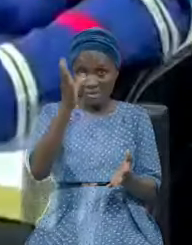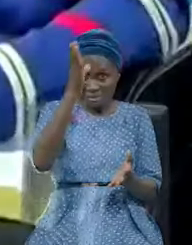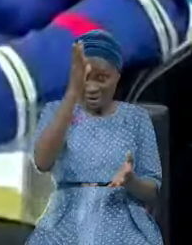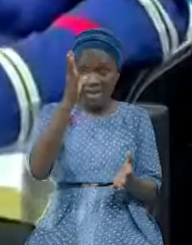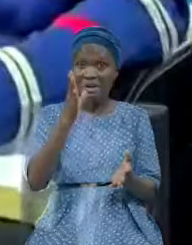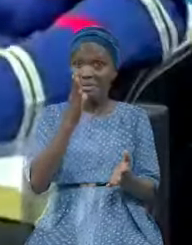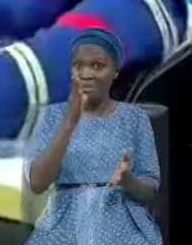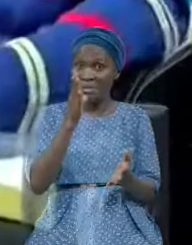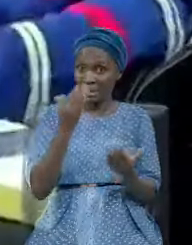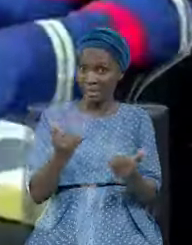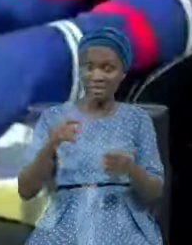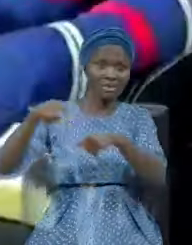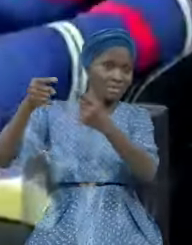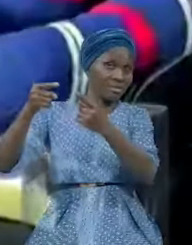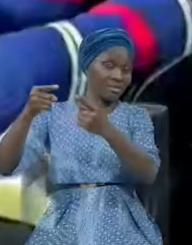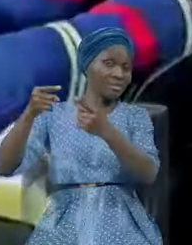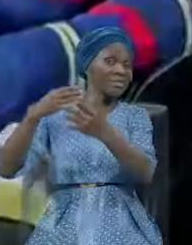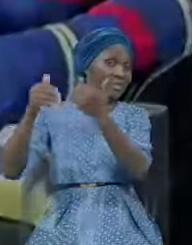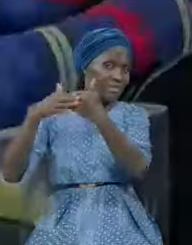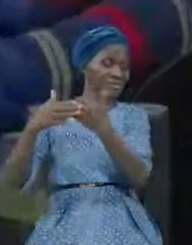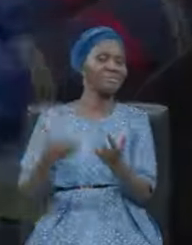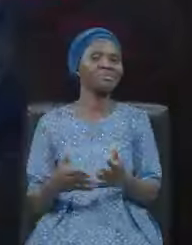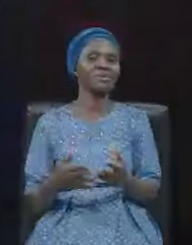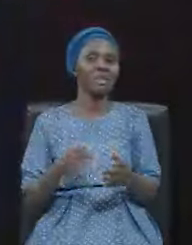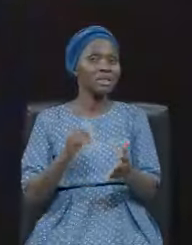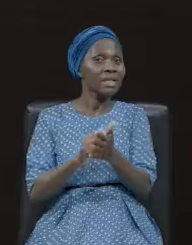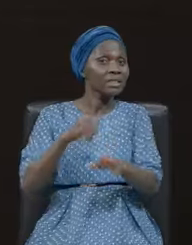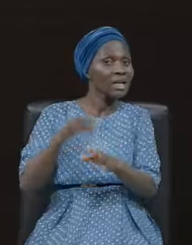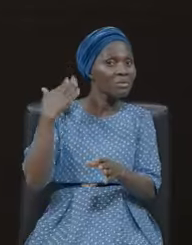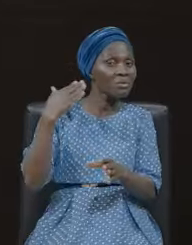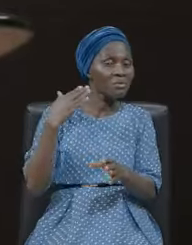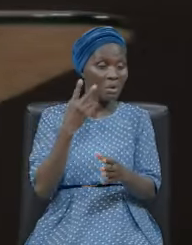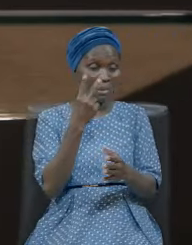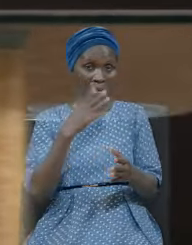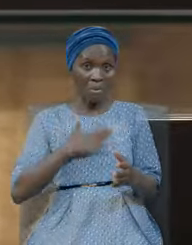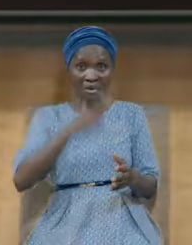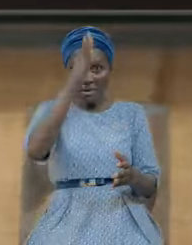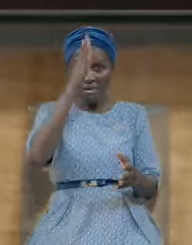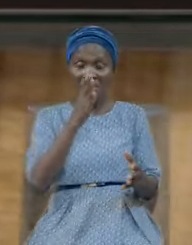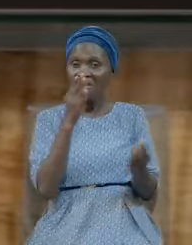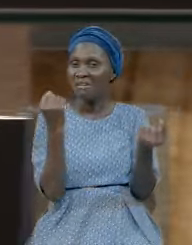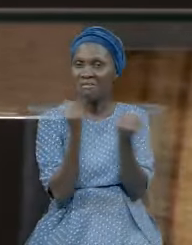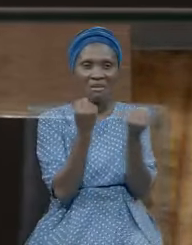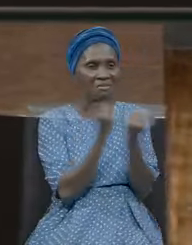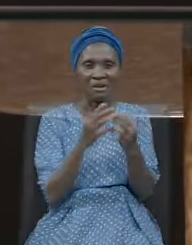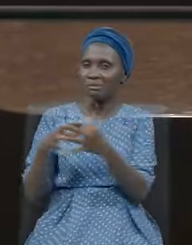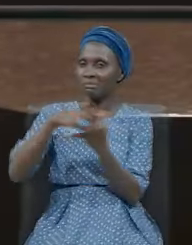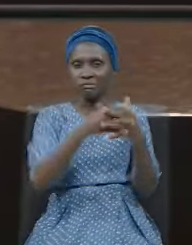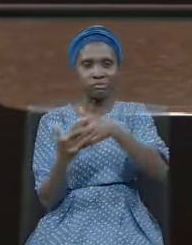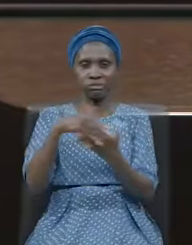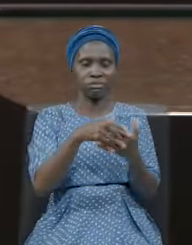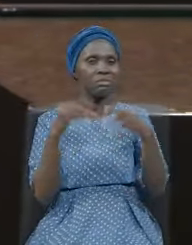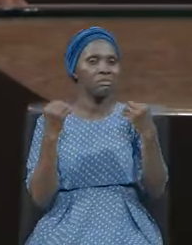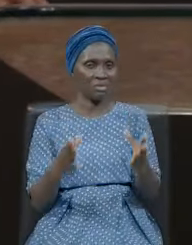But at that time, when I was young, they fought a lot. My father spoke, she spoke back. And she